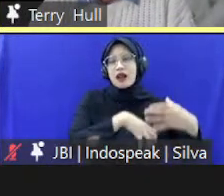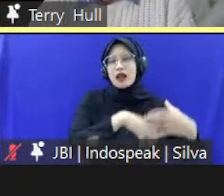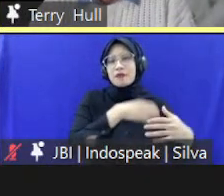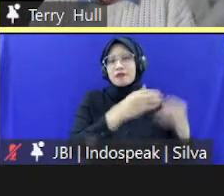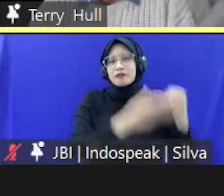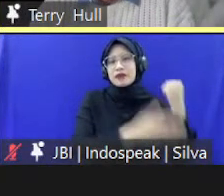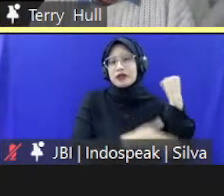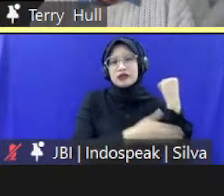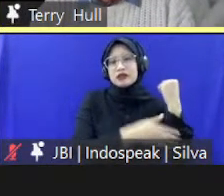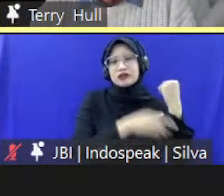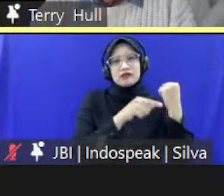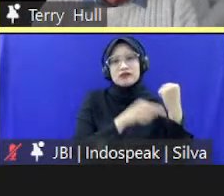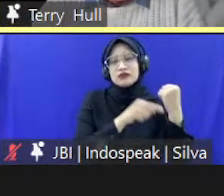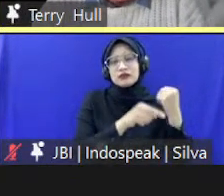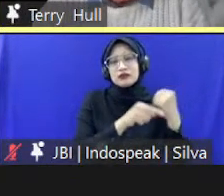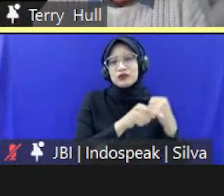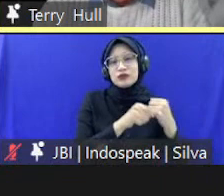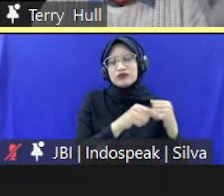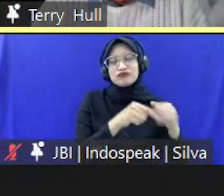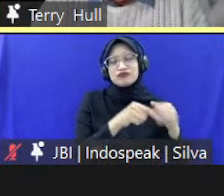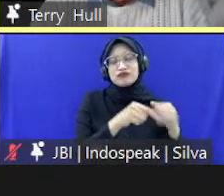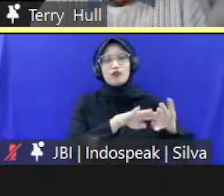is quite substantially different.